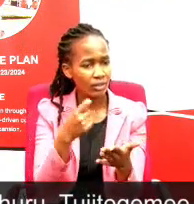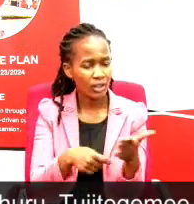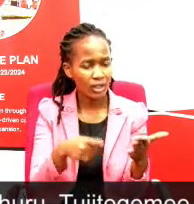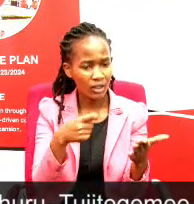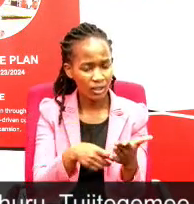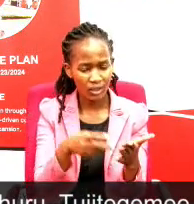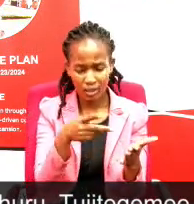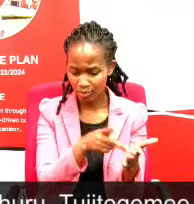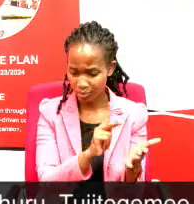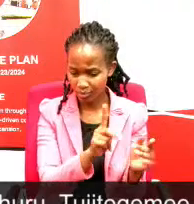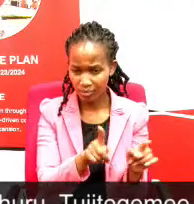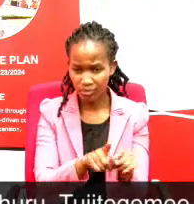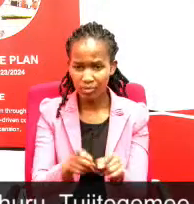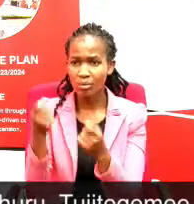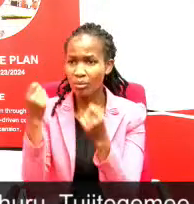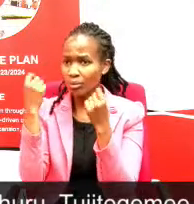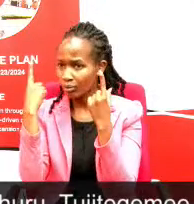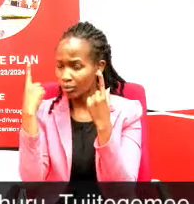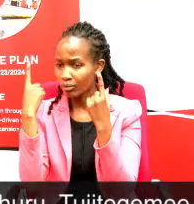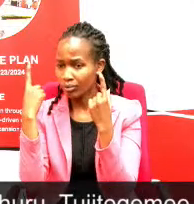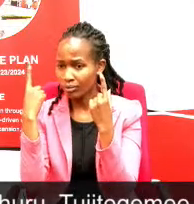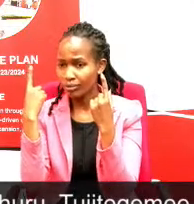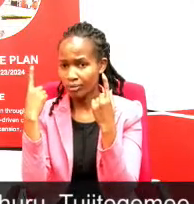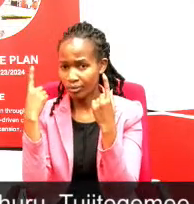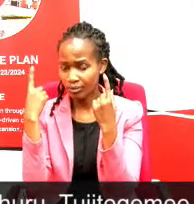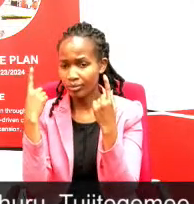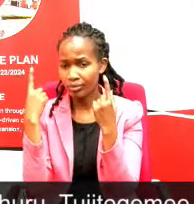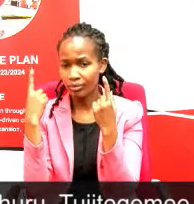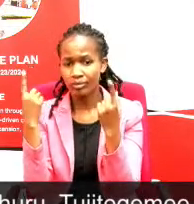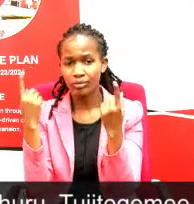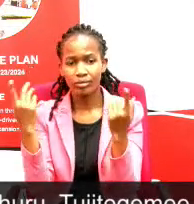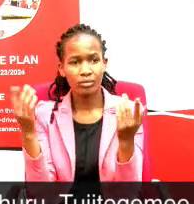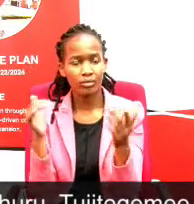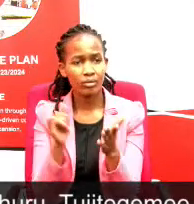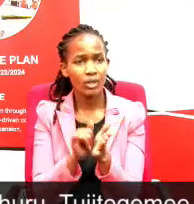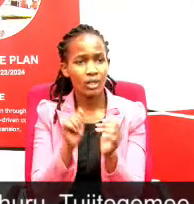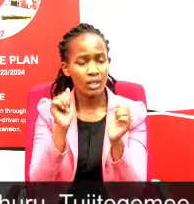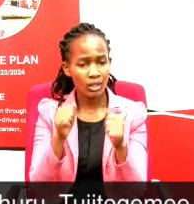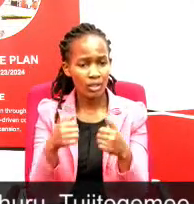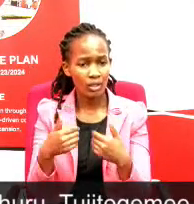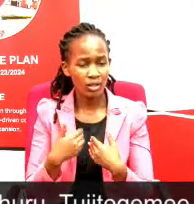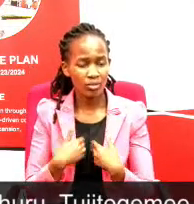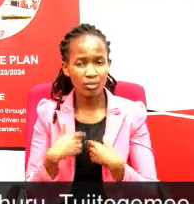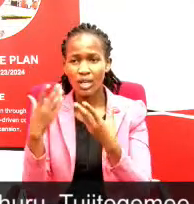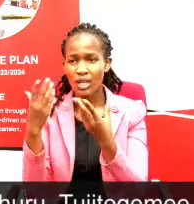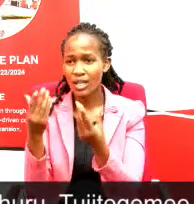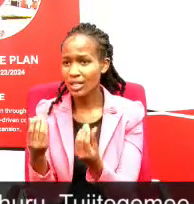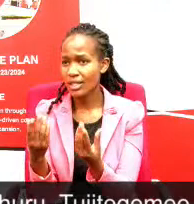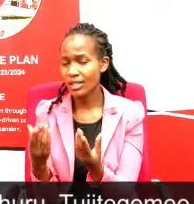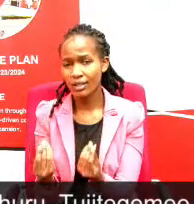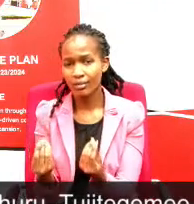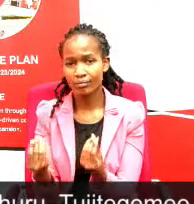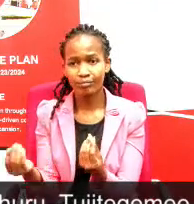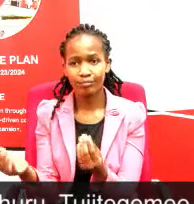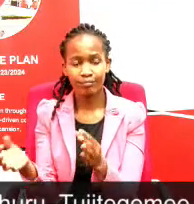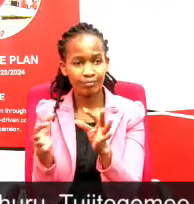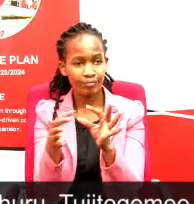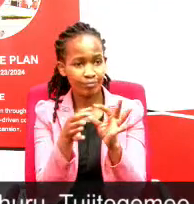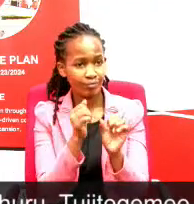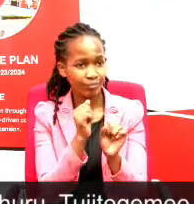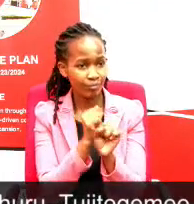making payments and getting to understand the law, that we may have a simple